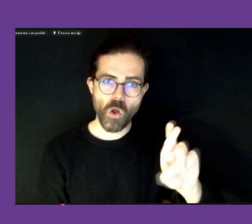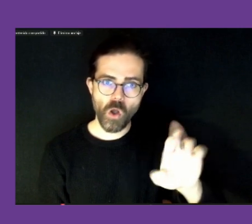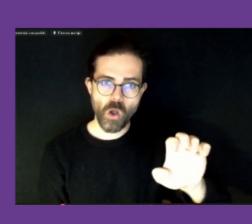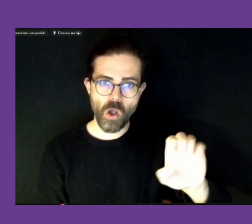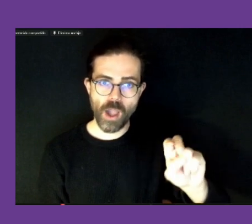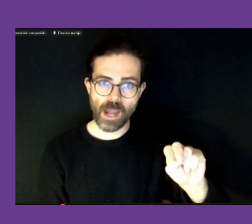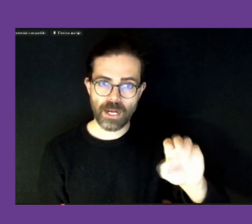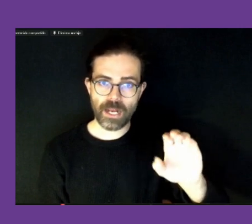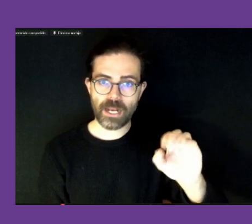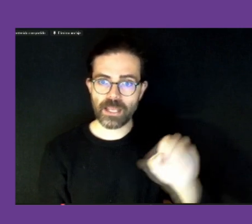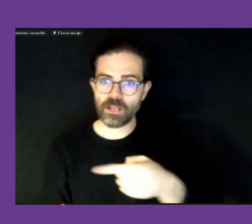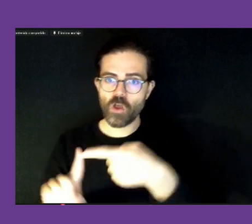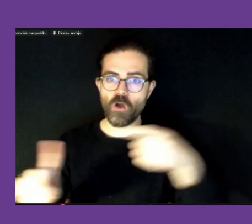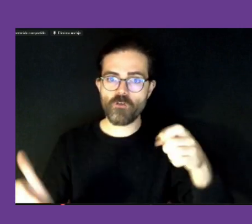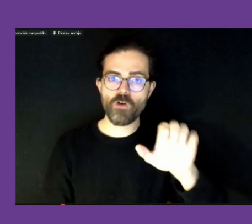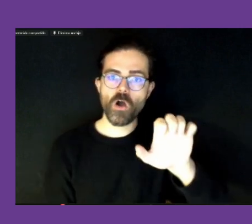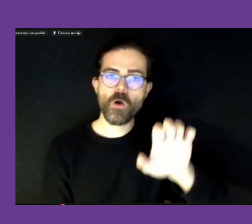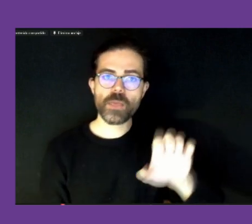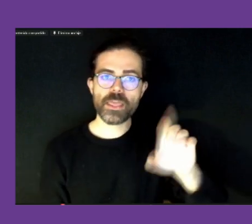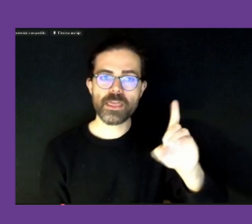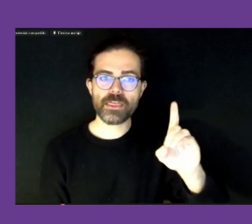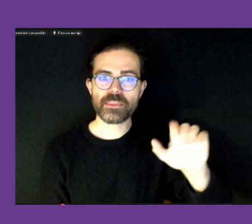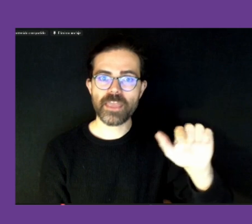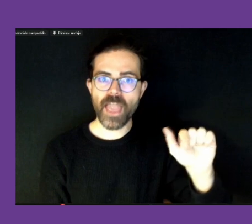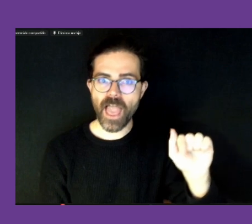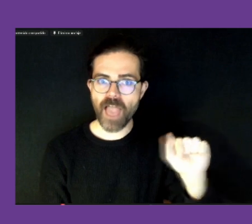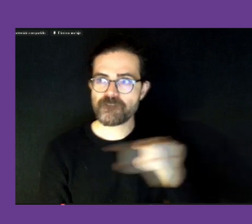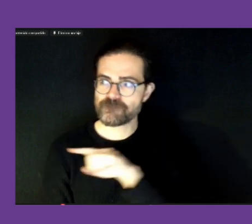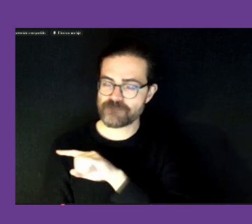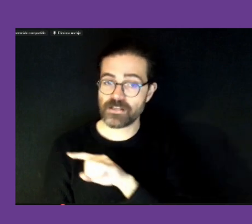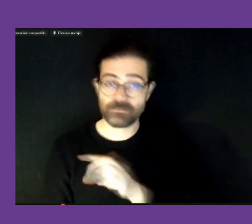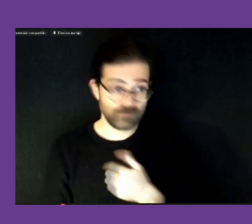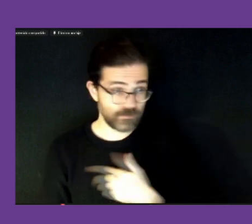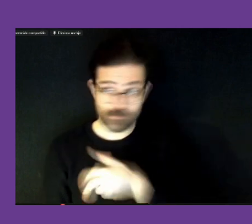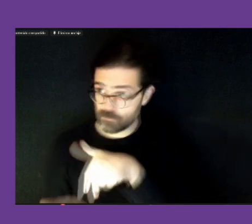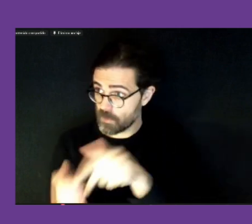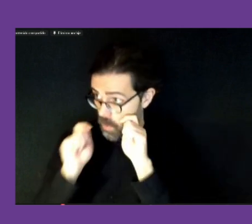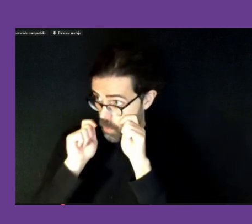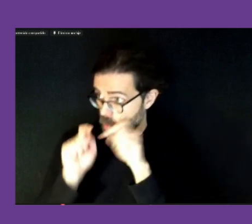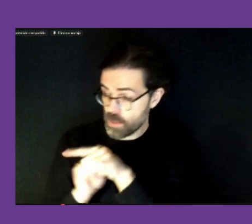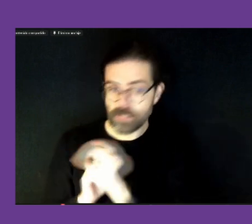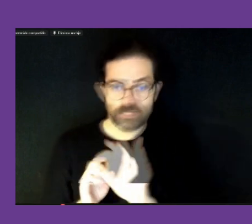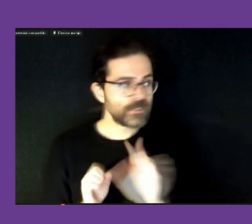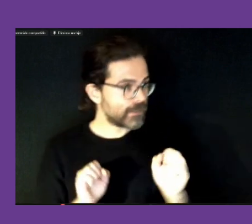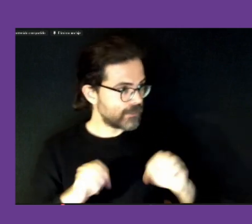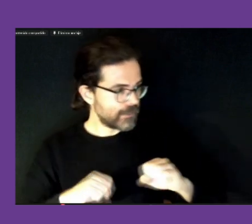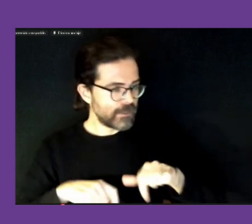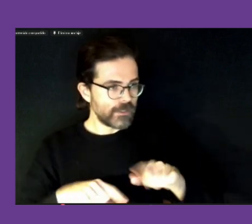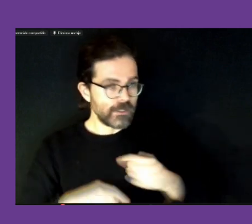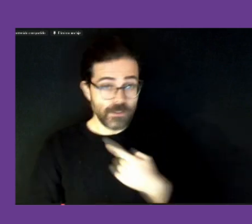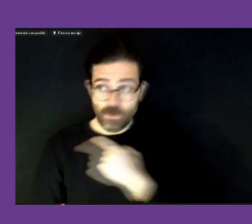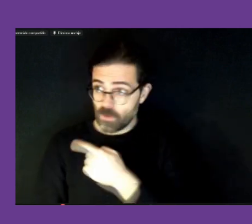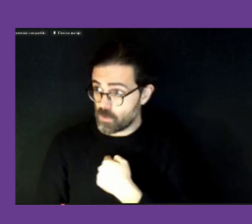Alejandro, are you there? Thank you very much, Fernando. Yeah, I'm here. Good. Do you want me to share the presentation? If you don't mind,